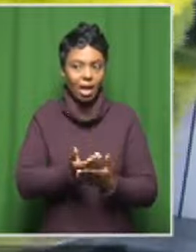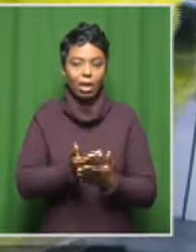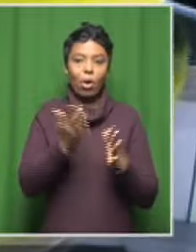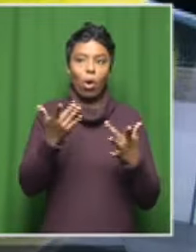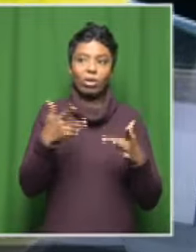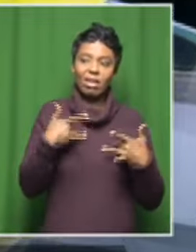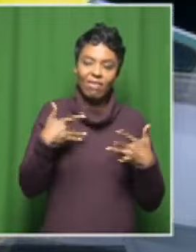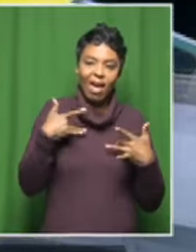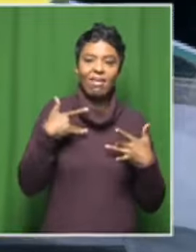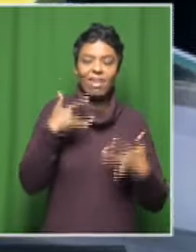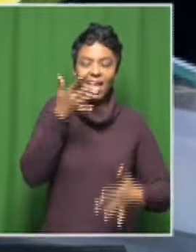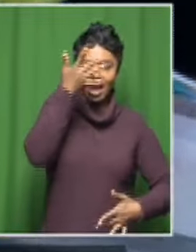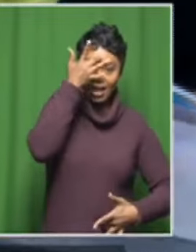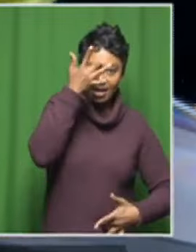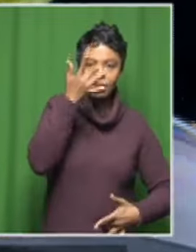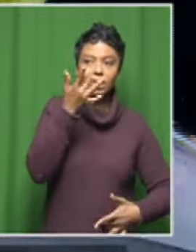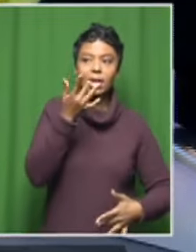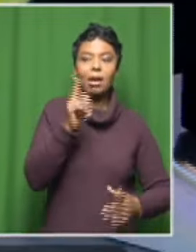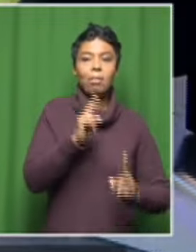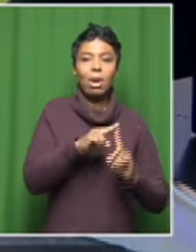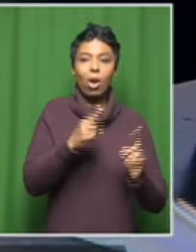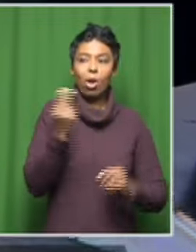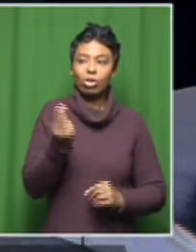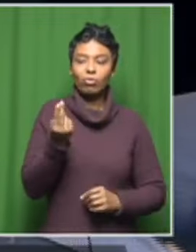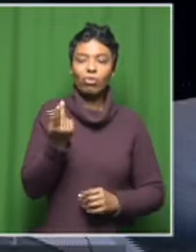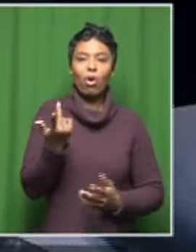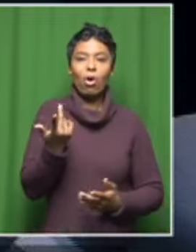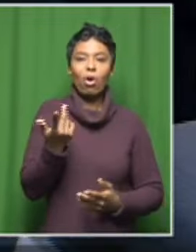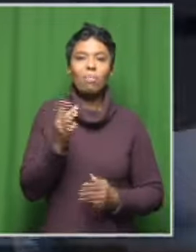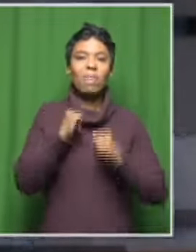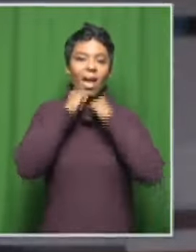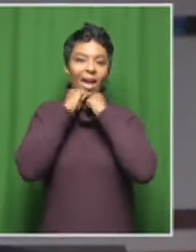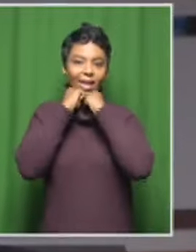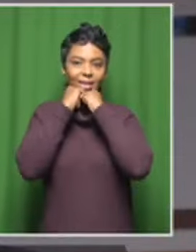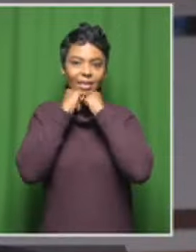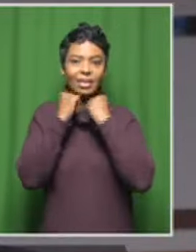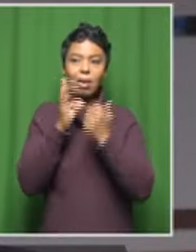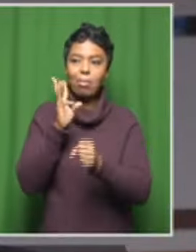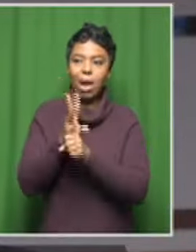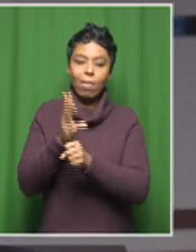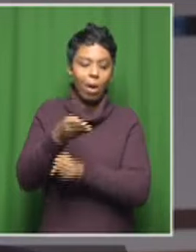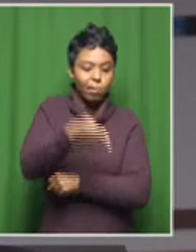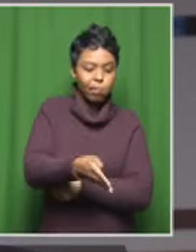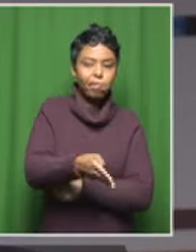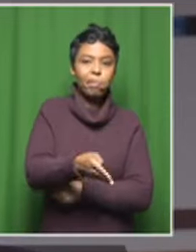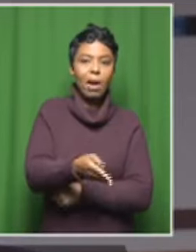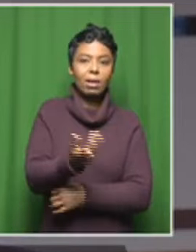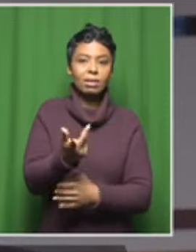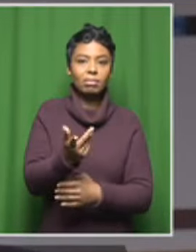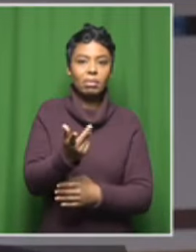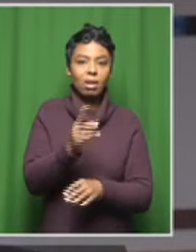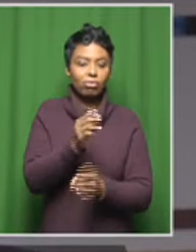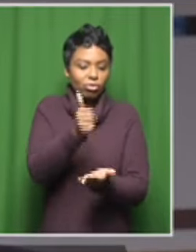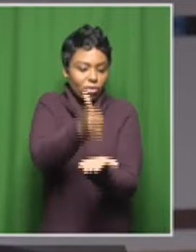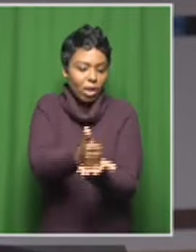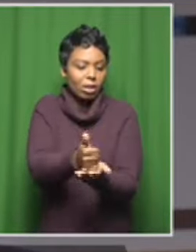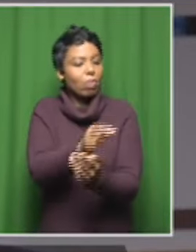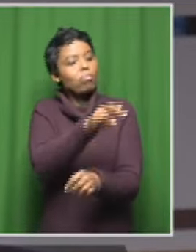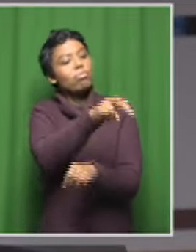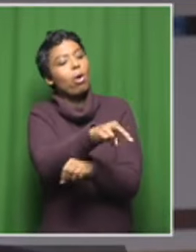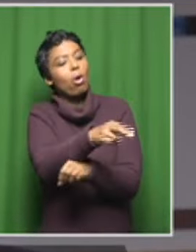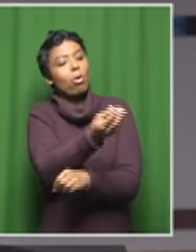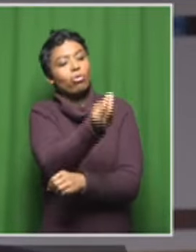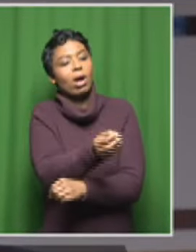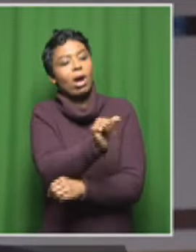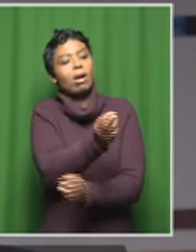the parents. I mean, when you see a mom in hospital next to her child, there is nothing in her eyes. It is just blank with